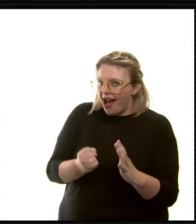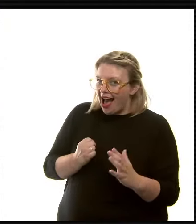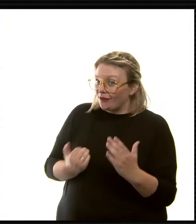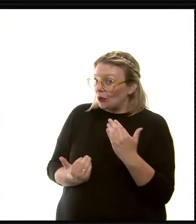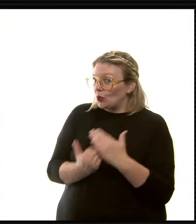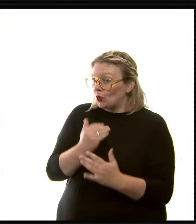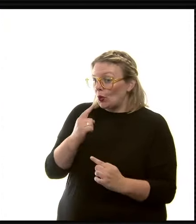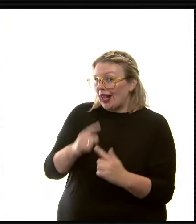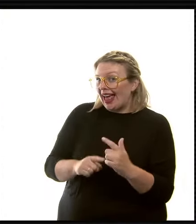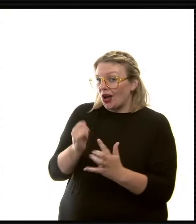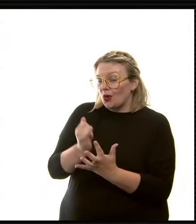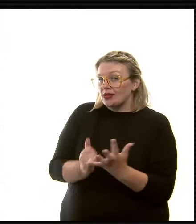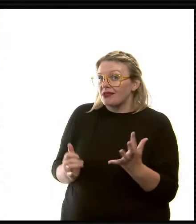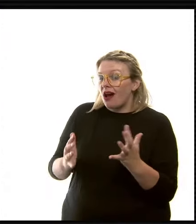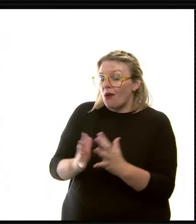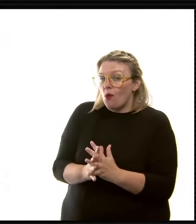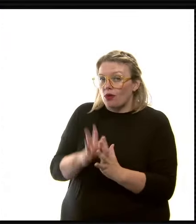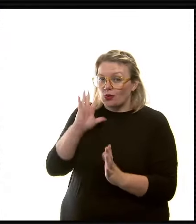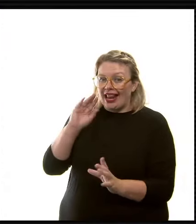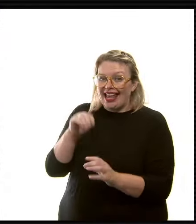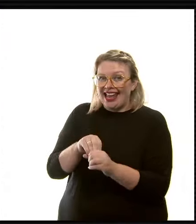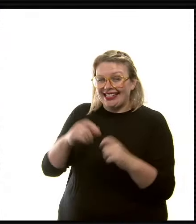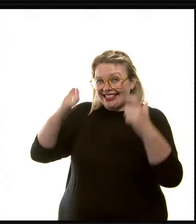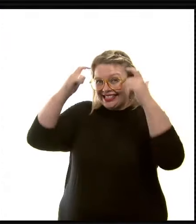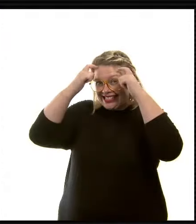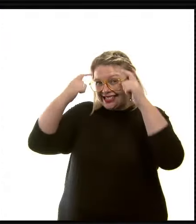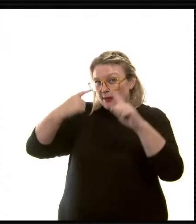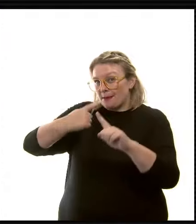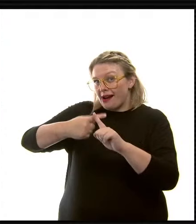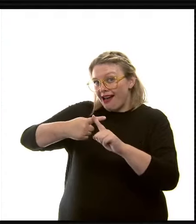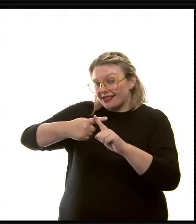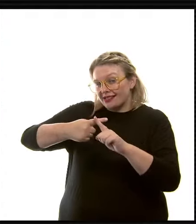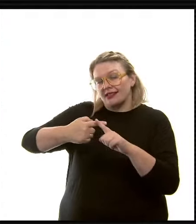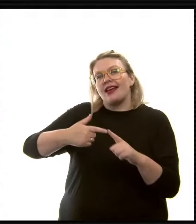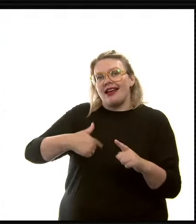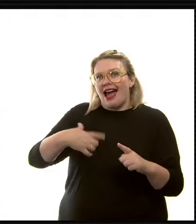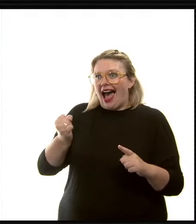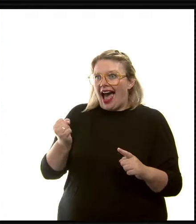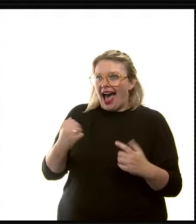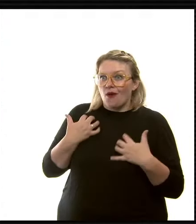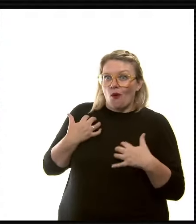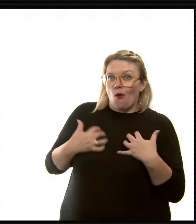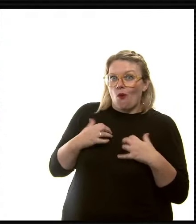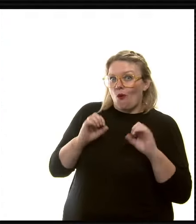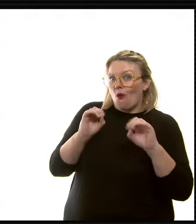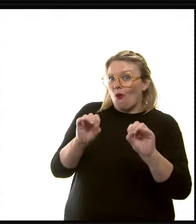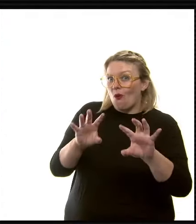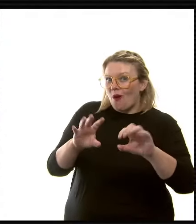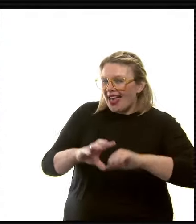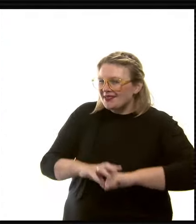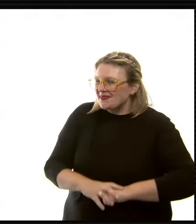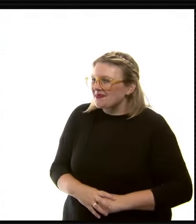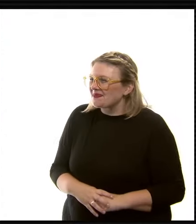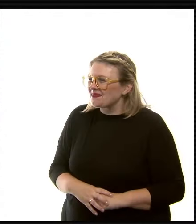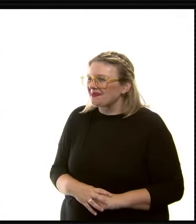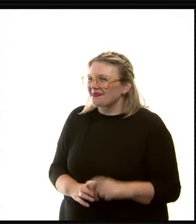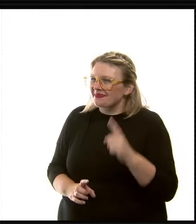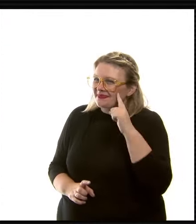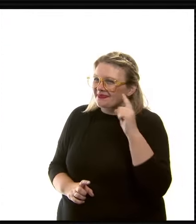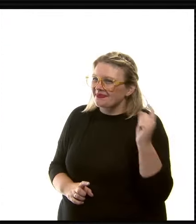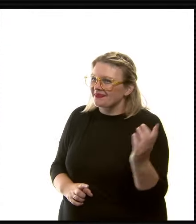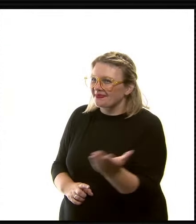Wars special heading to Disney+, and we have an exclusive teaser to share. Check this out. Let's take a